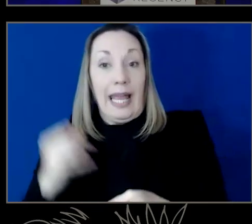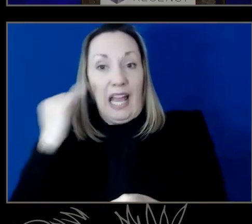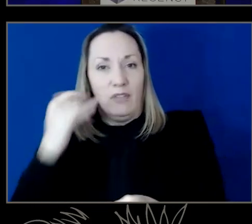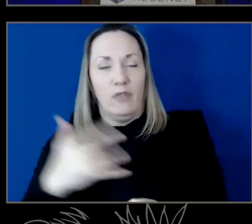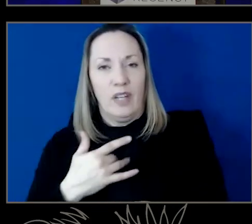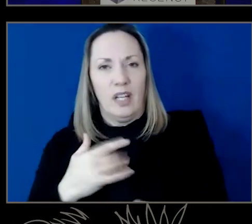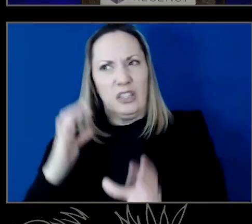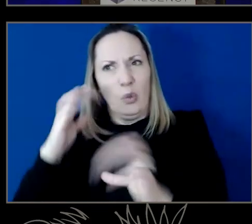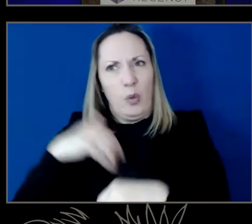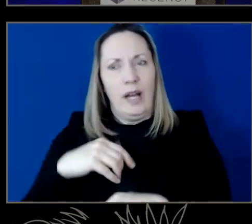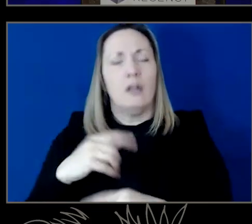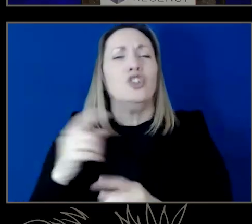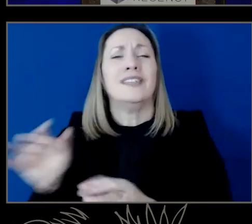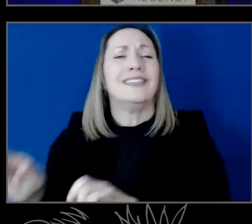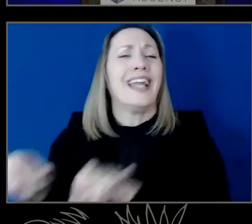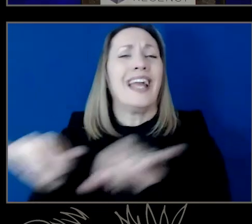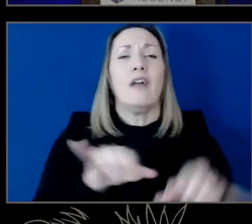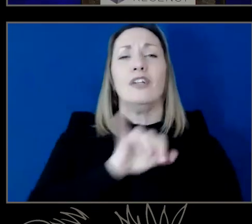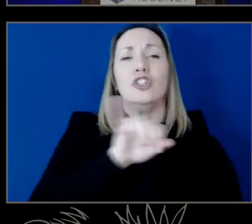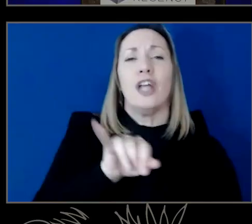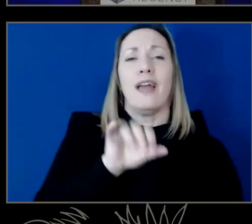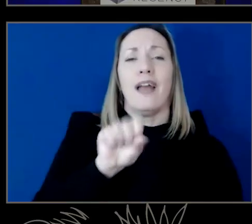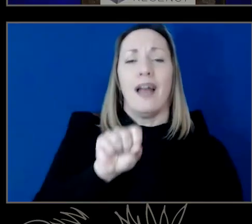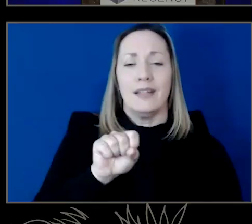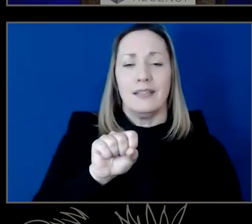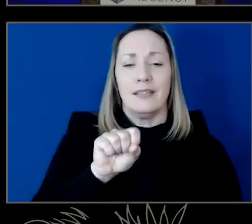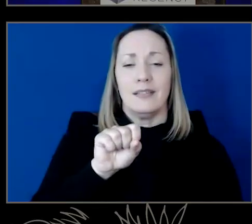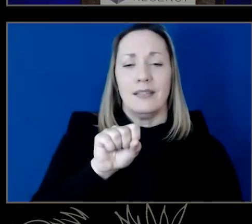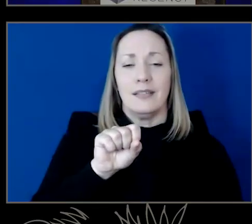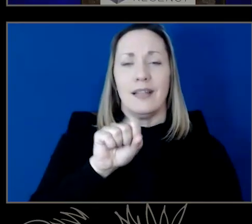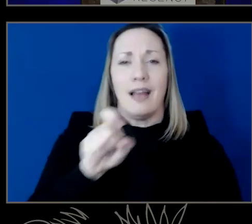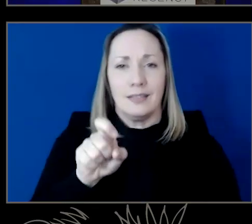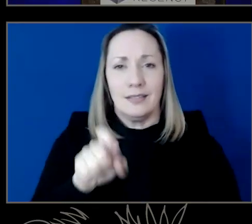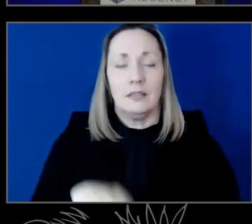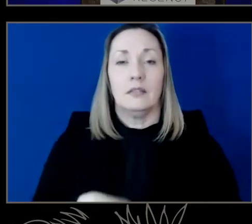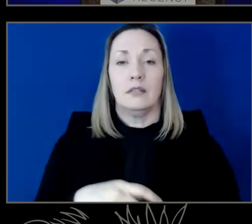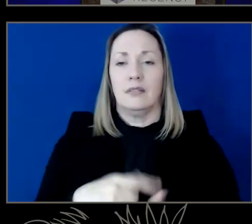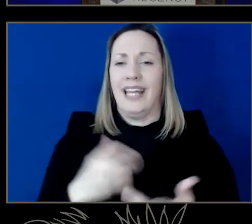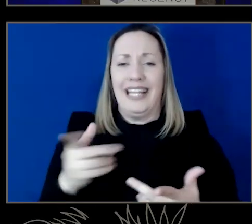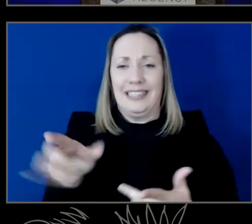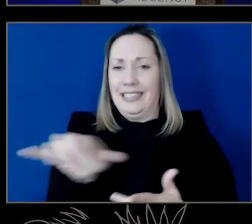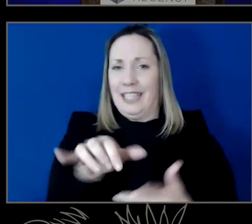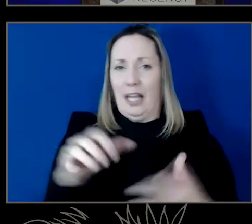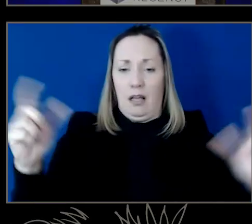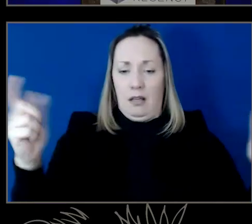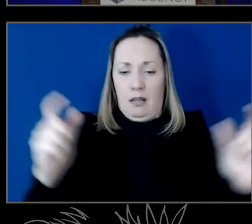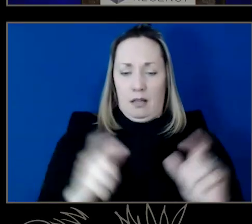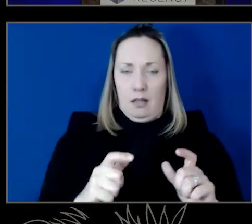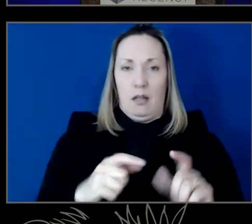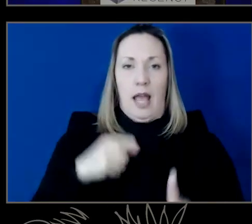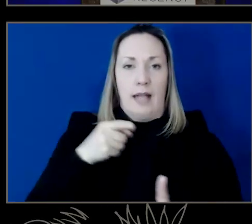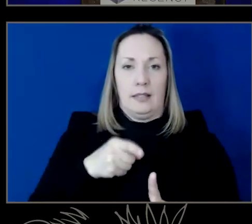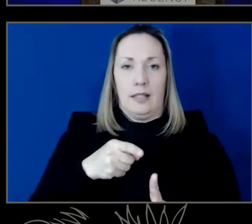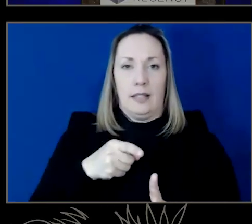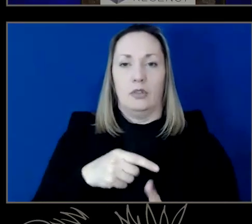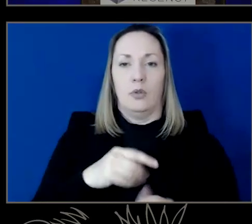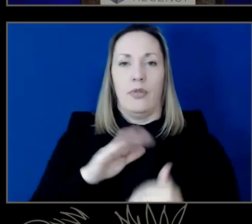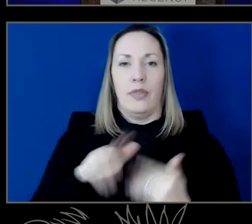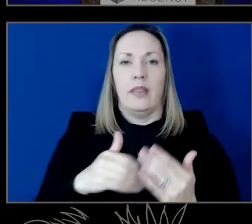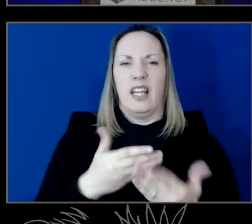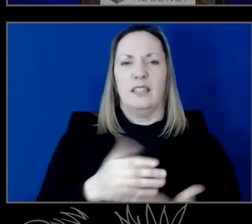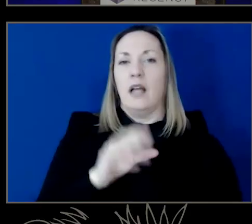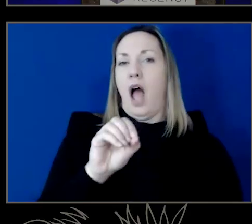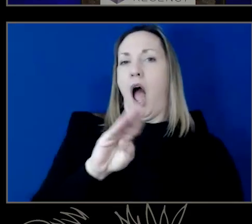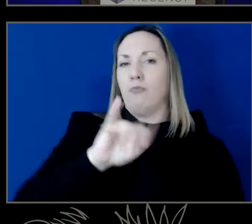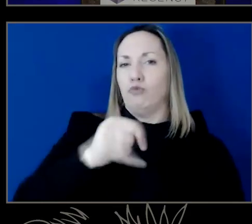weird, just think of JSX. It's the exact same thing. JSX is the syntax, right, that compiles down, or rather, executes down into creating these objects for you. So this